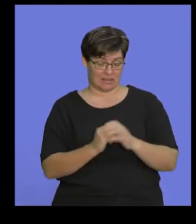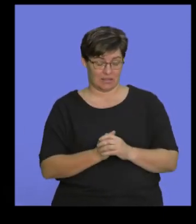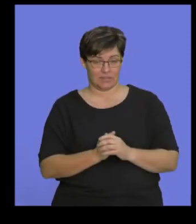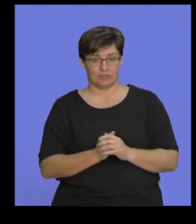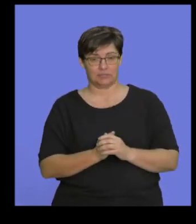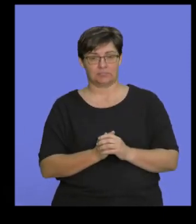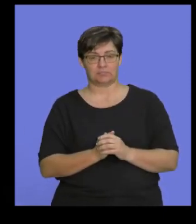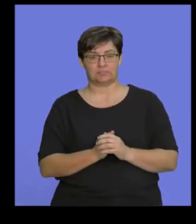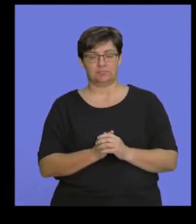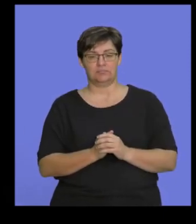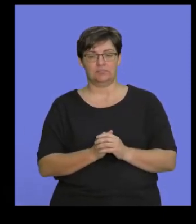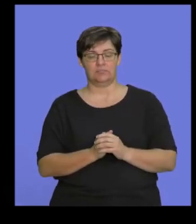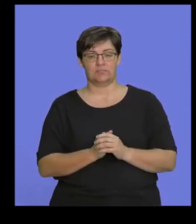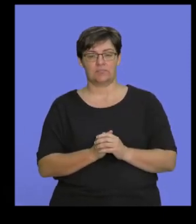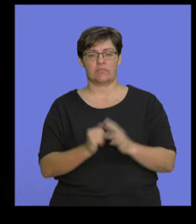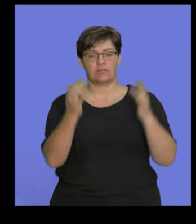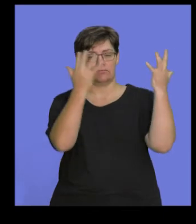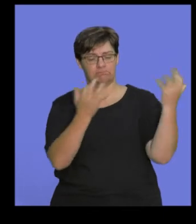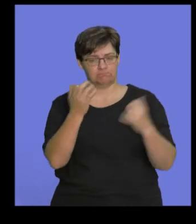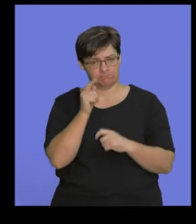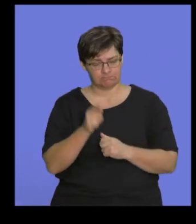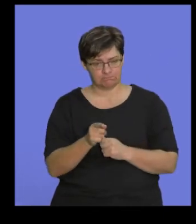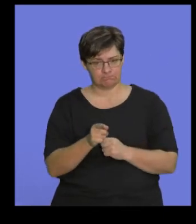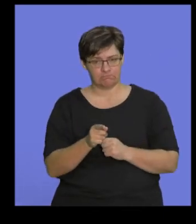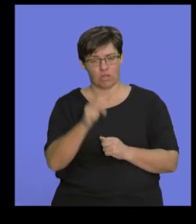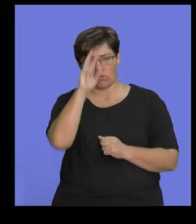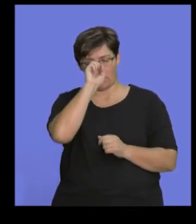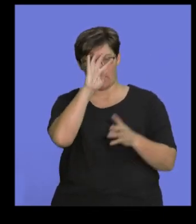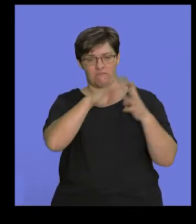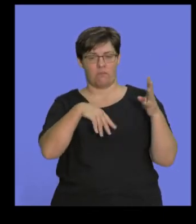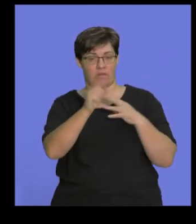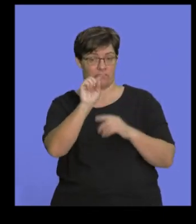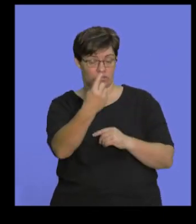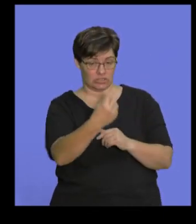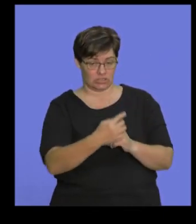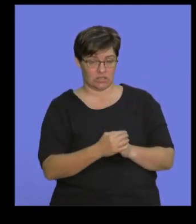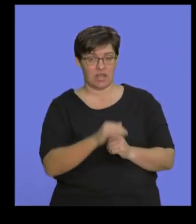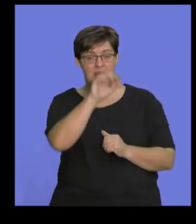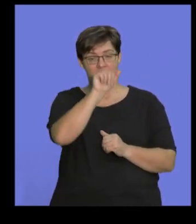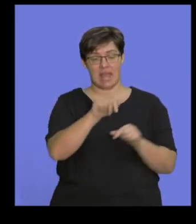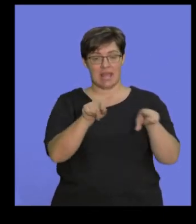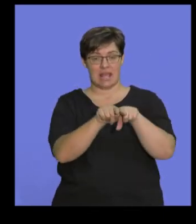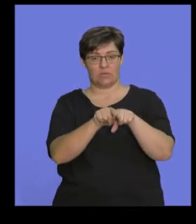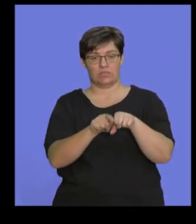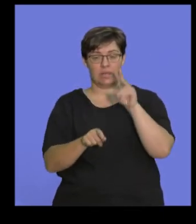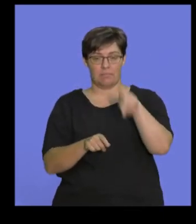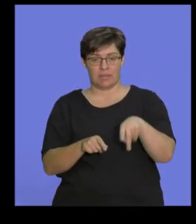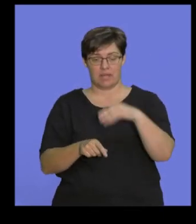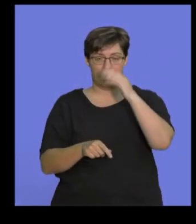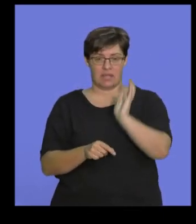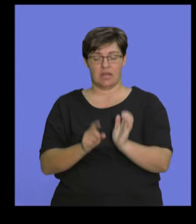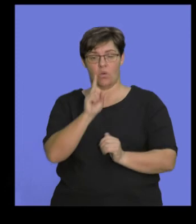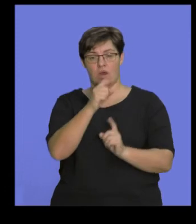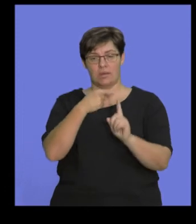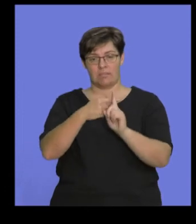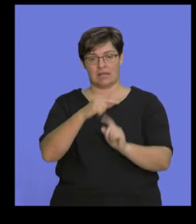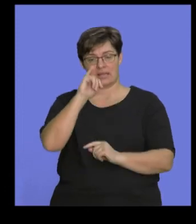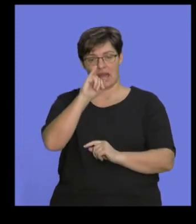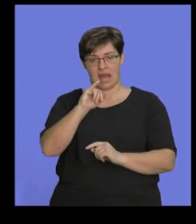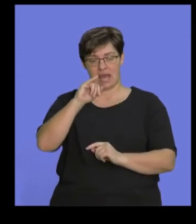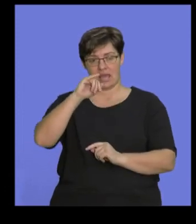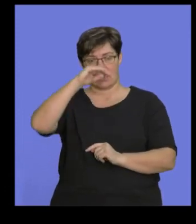if I calculate this, remember the formula first. A is equals to P1 plus I to the exponent of